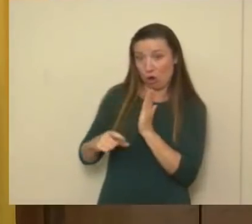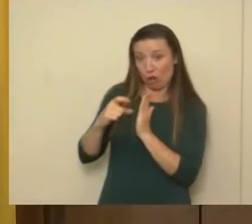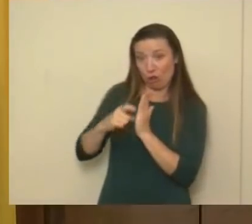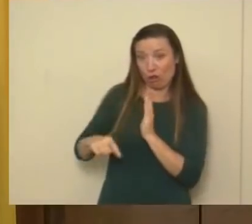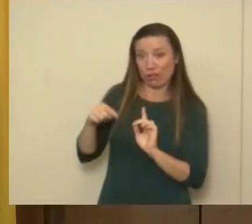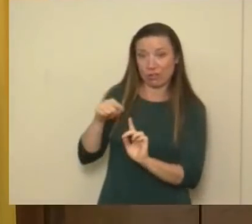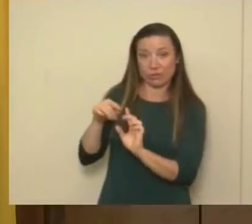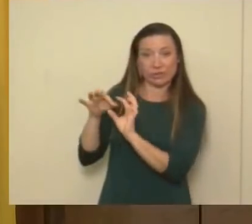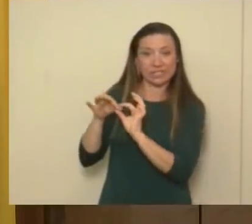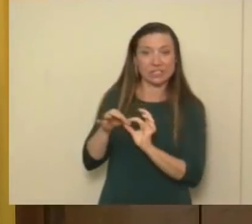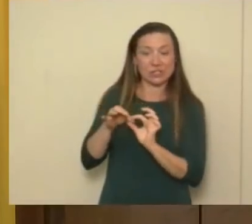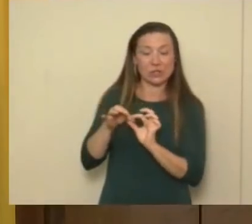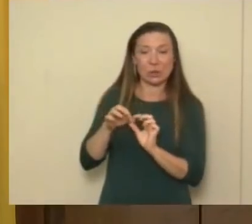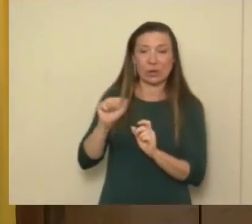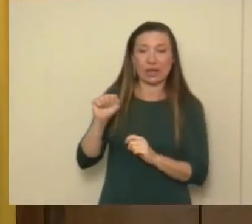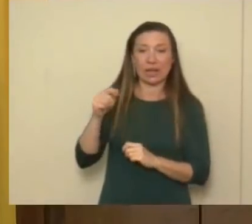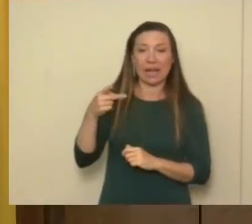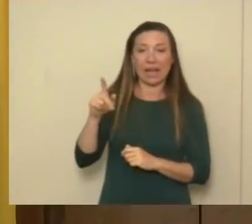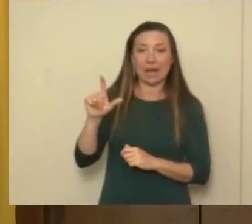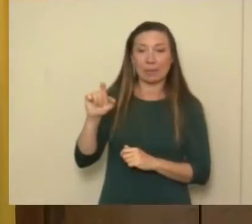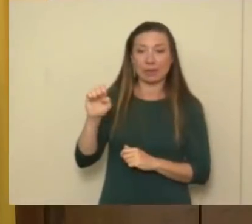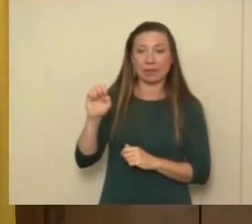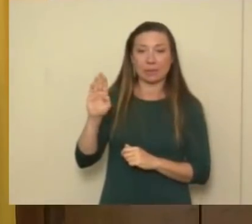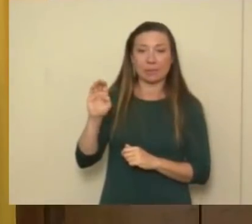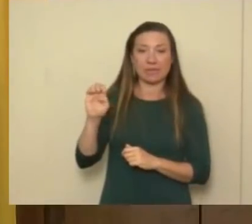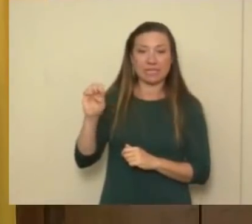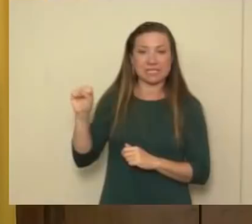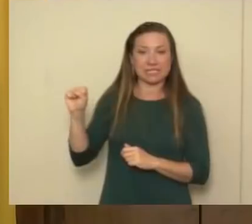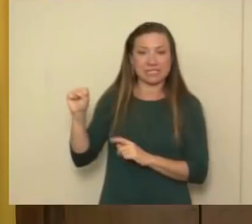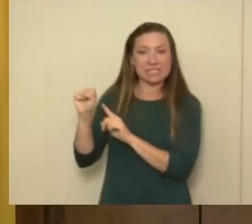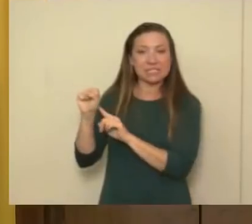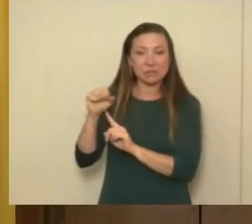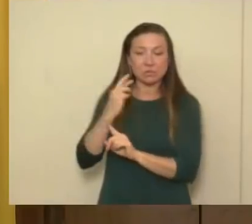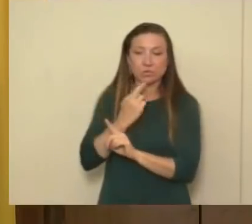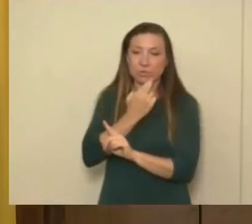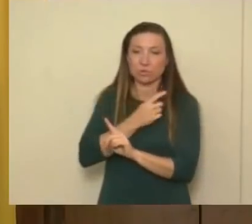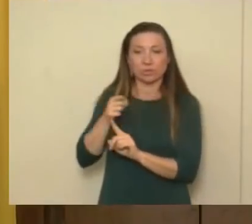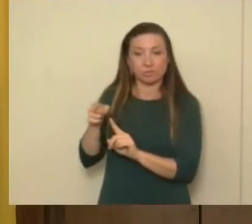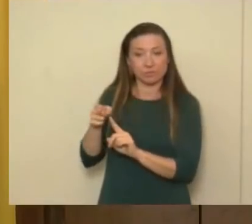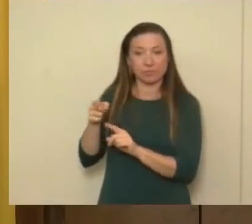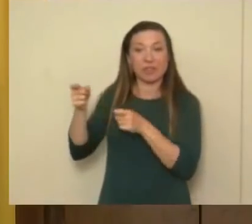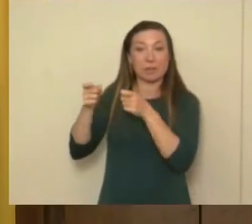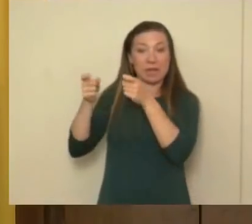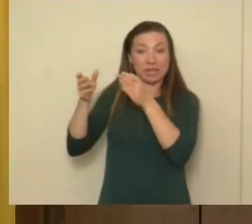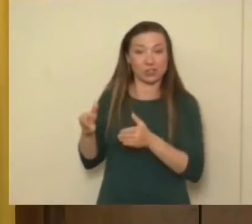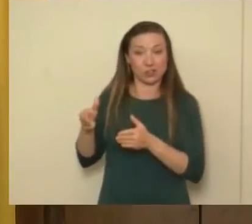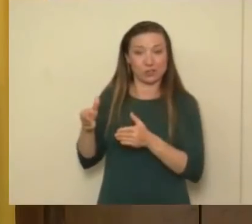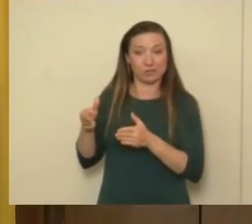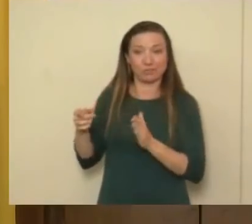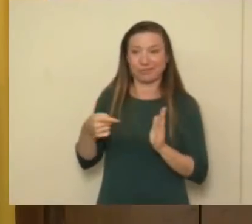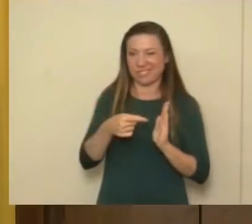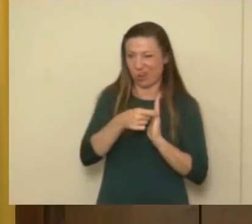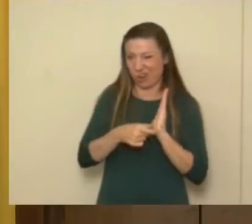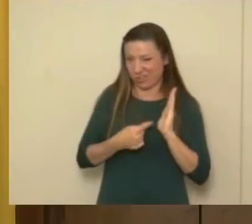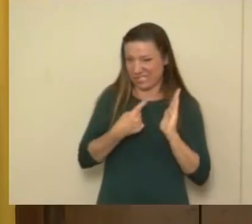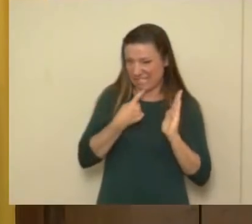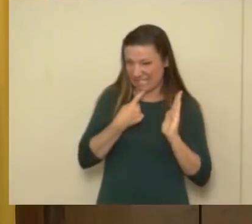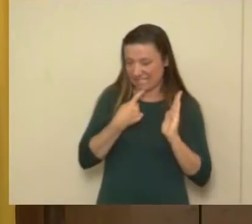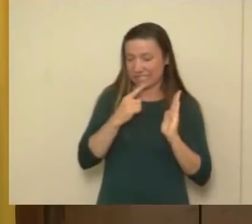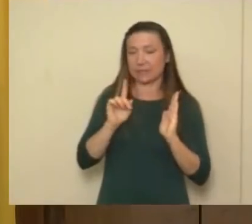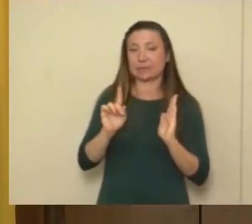good example where the manager allegedly, according to the article in the paper, says